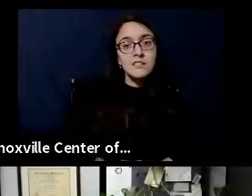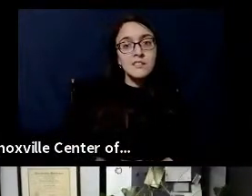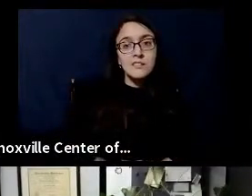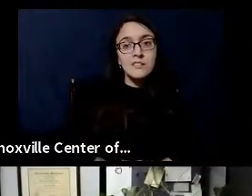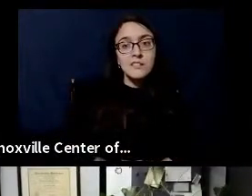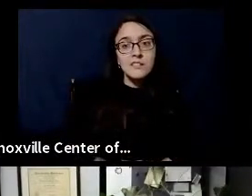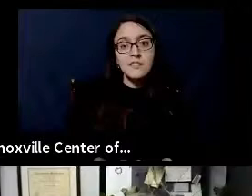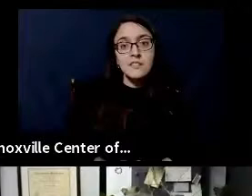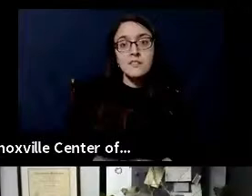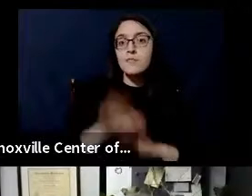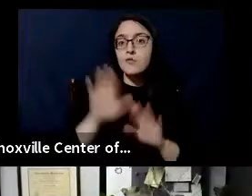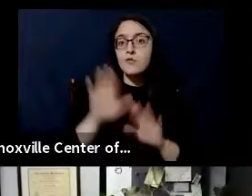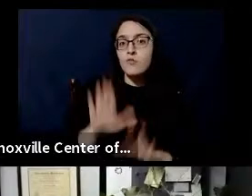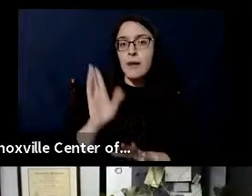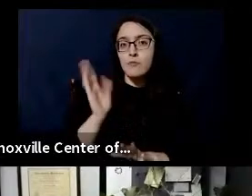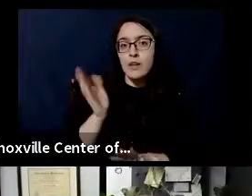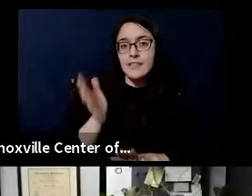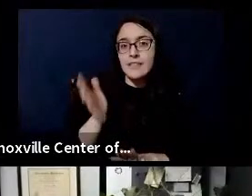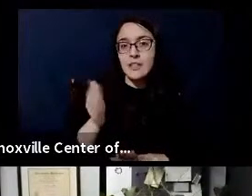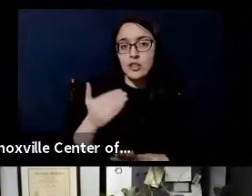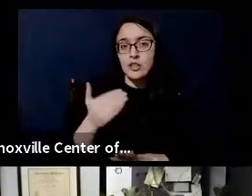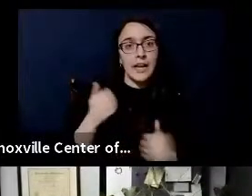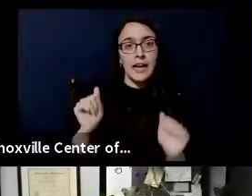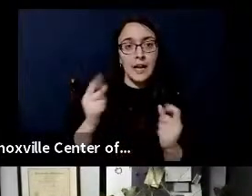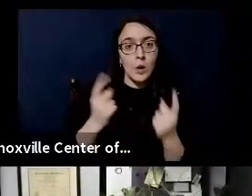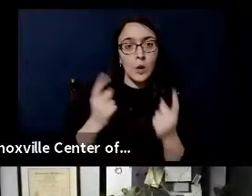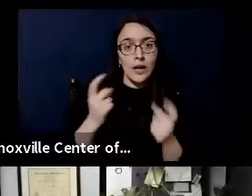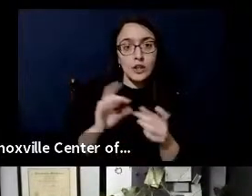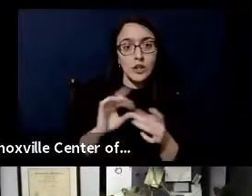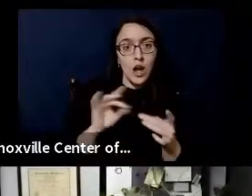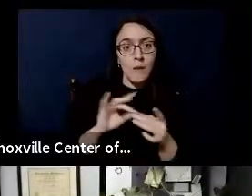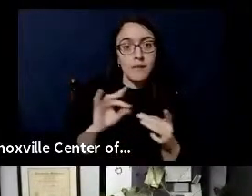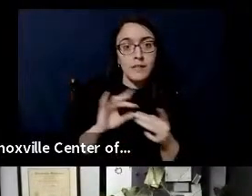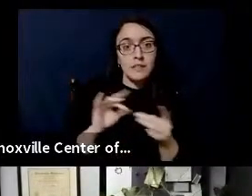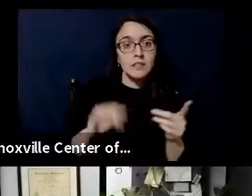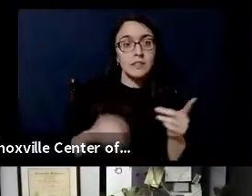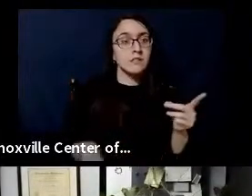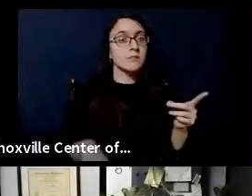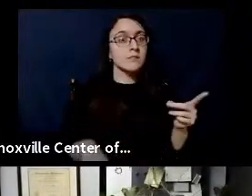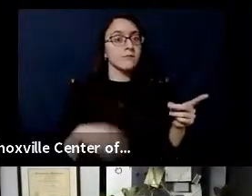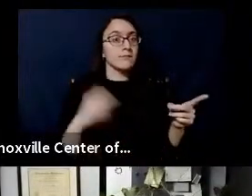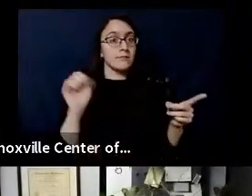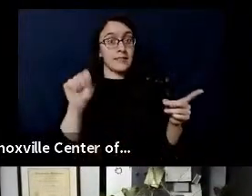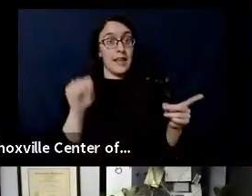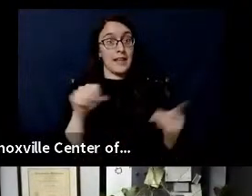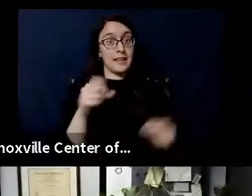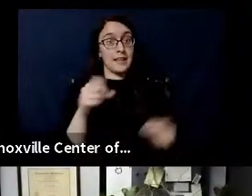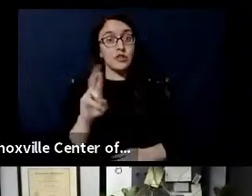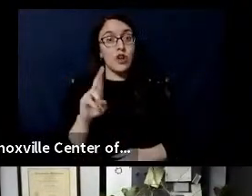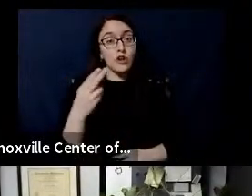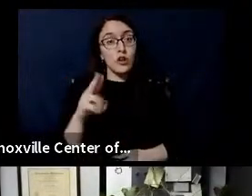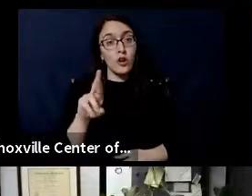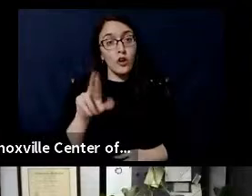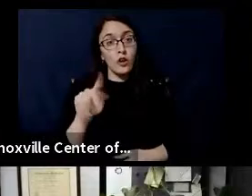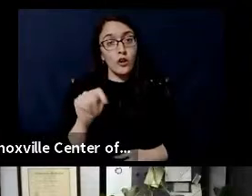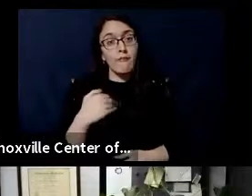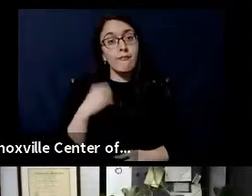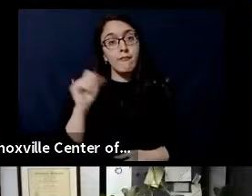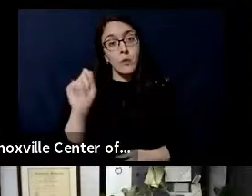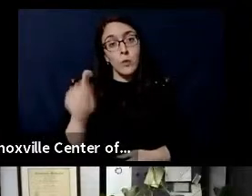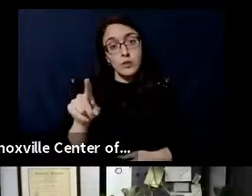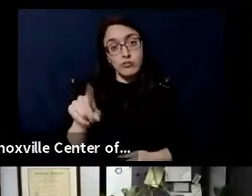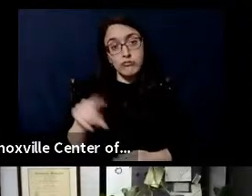Great presentation. Any other questions or comments? Yes, on this our is presenters? Yes, this is Maria Hurt. Yes. I have a question